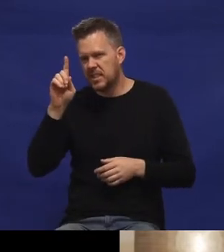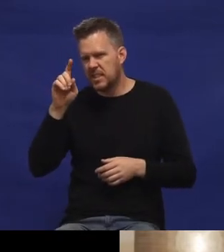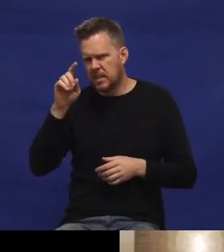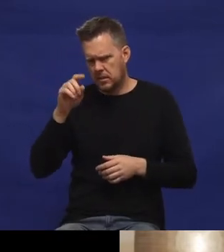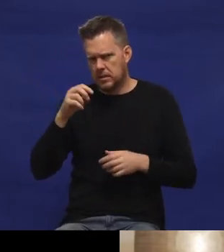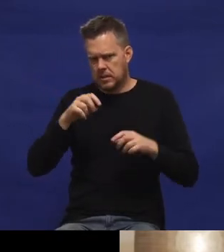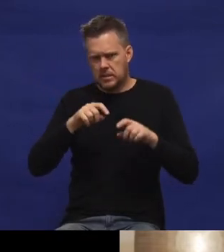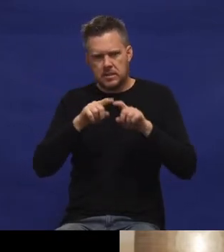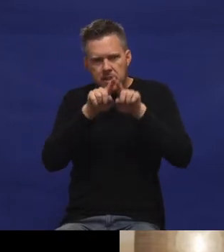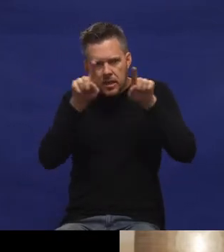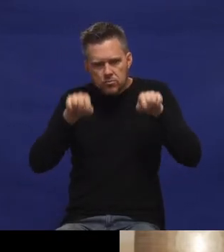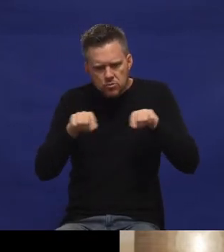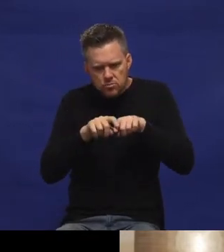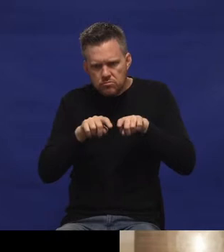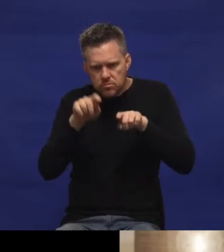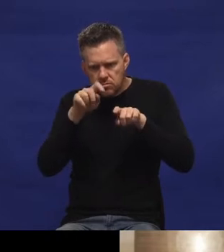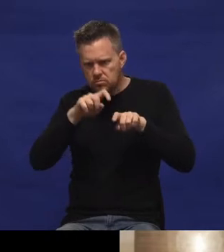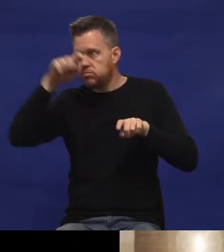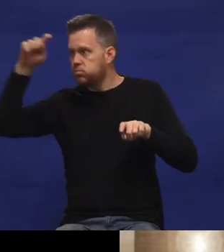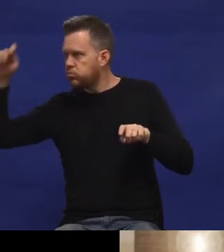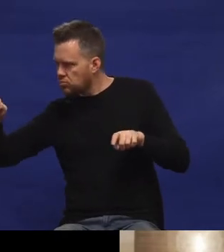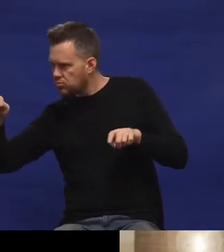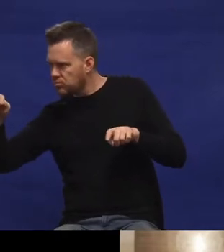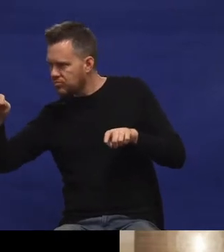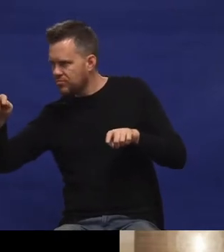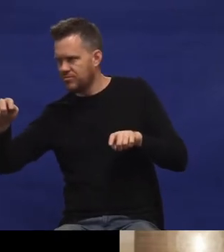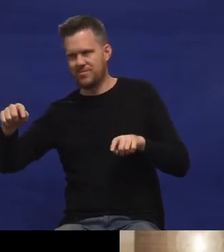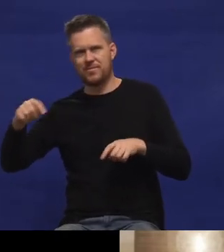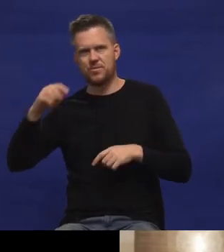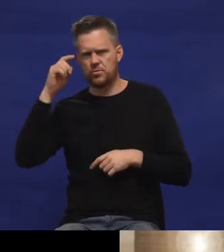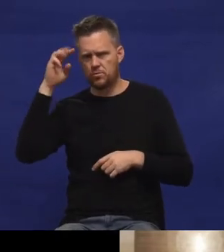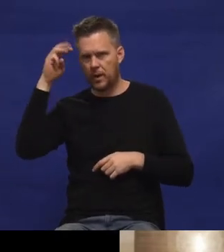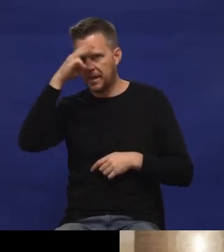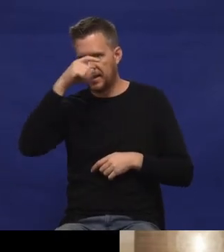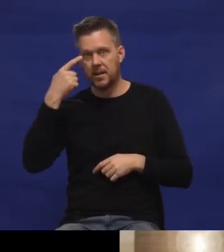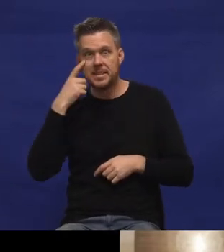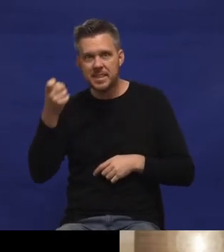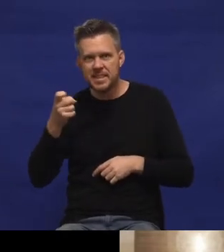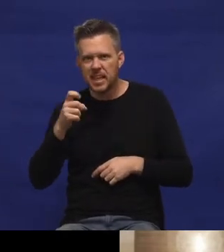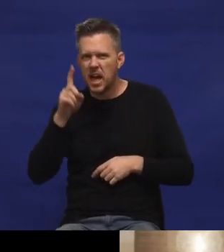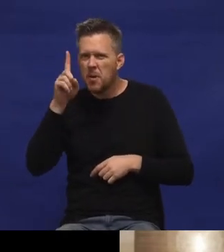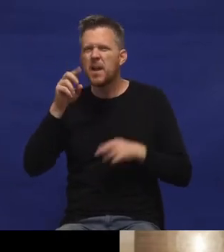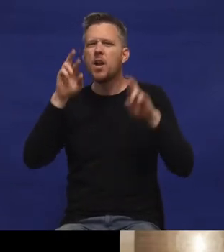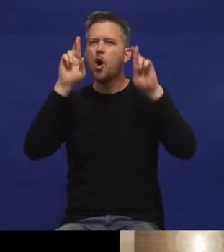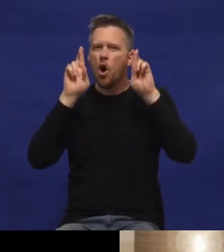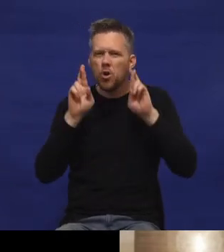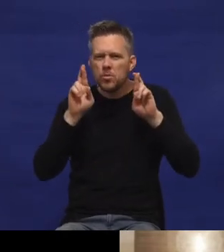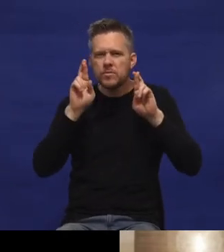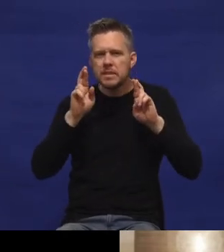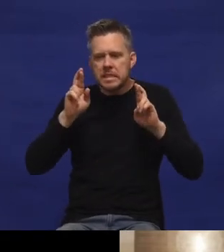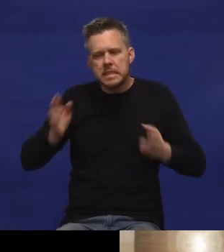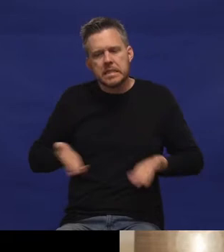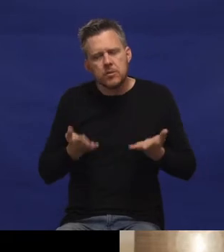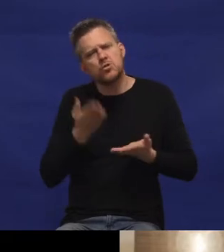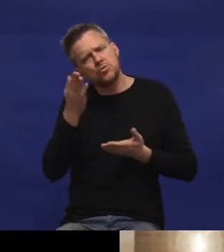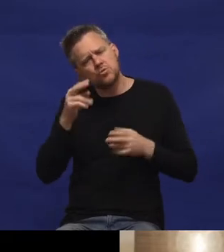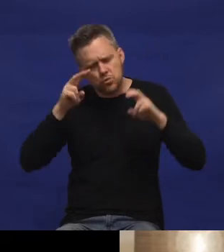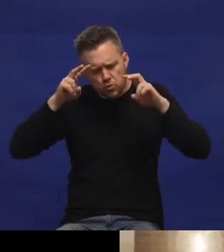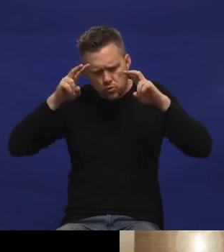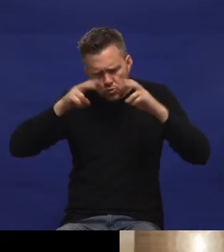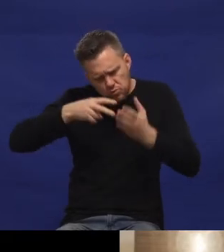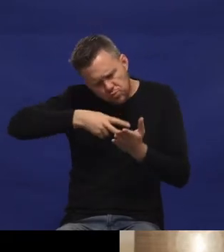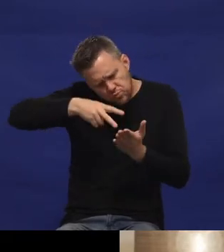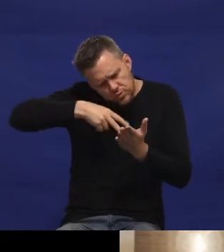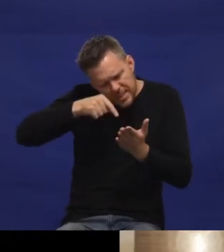of the square. Hopefully it got you thinking. Hopefully it's made you more hungry to actually read the word and not just know what it says, but really seek